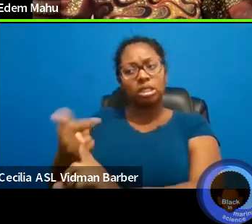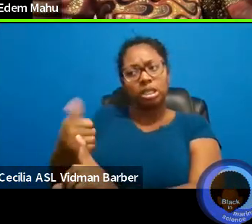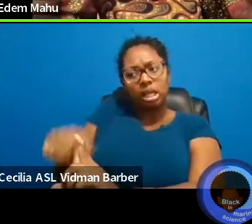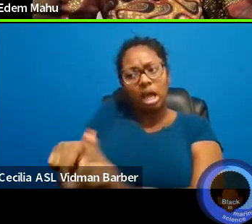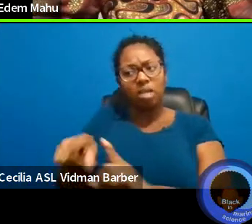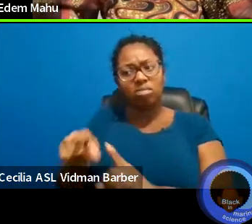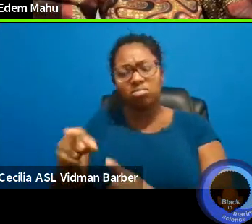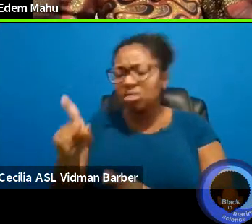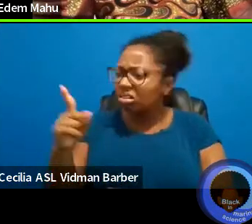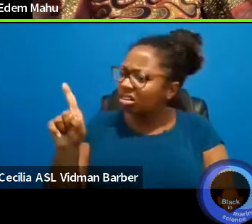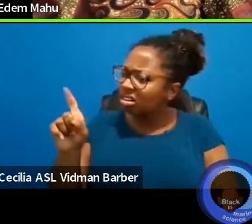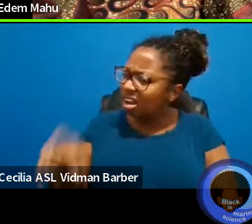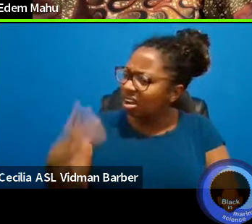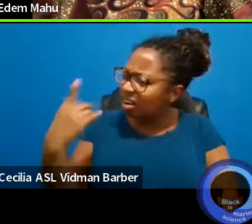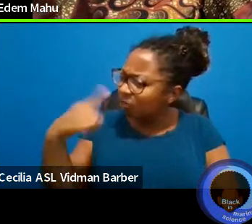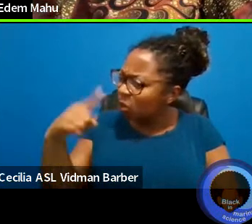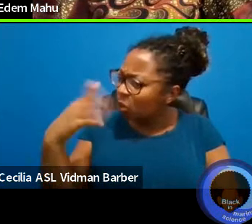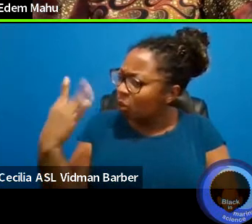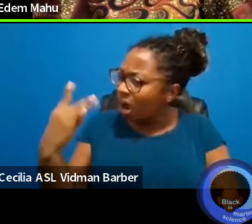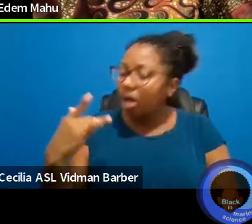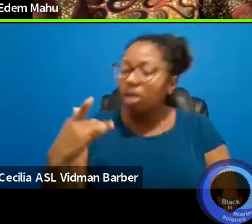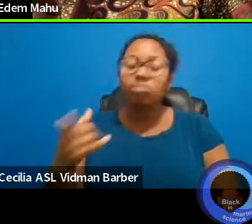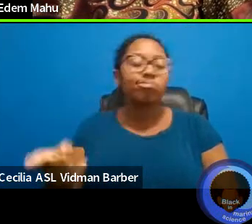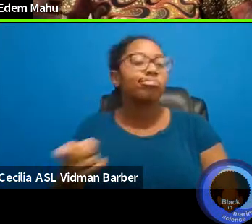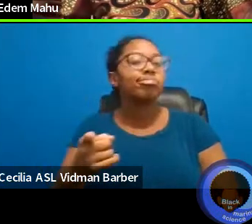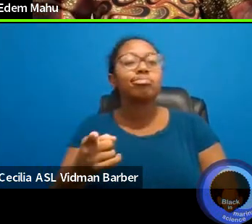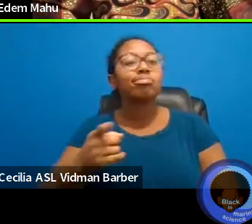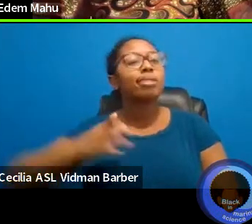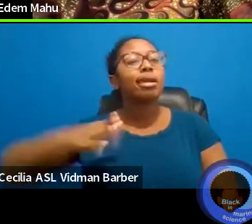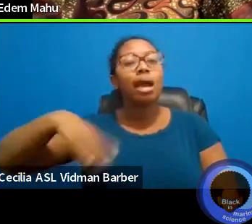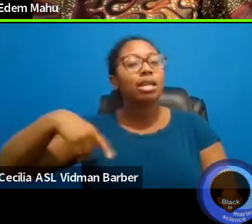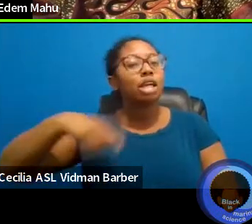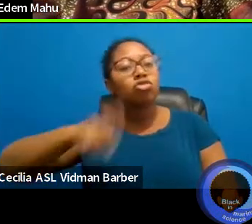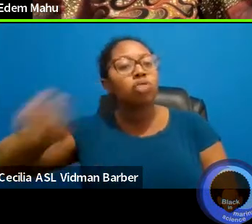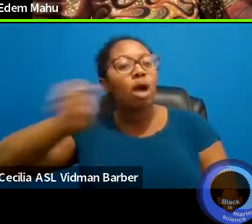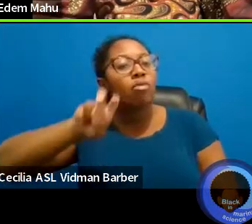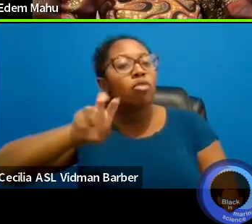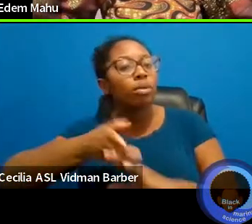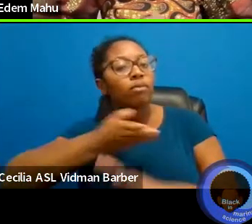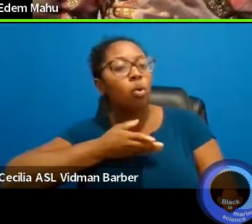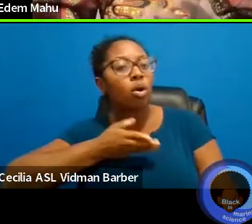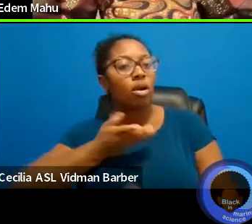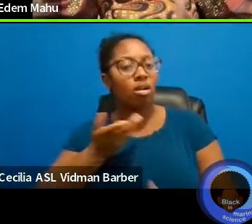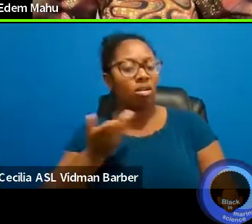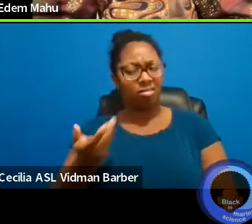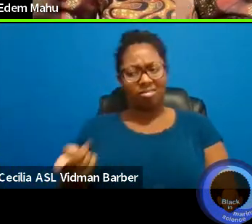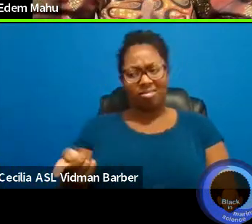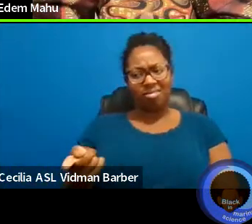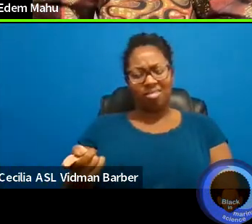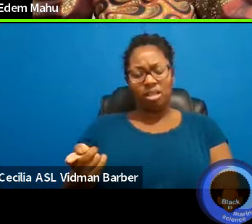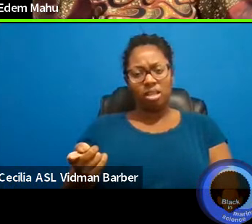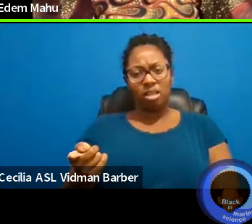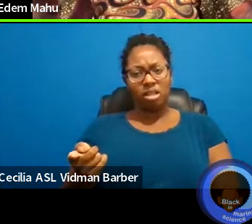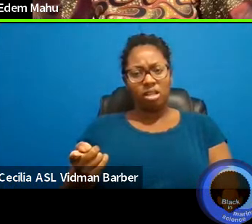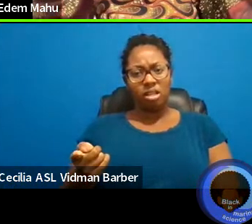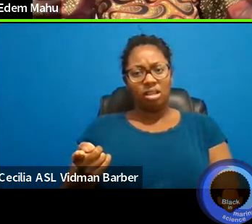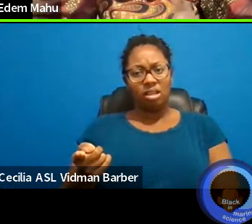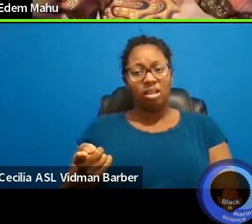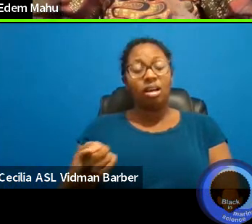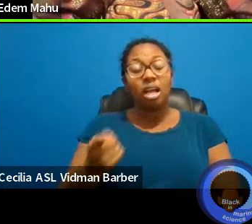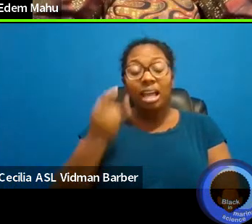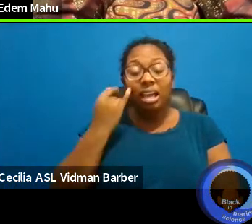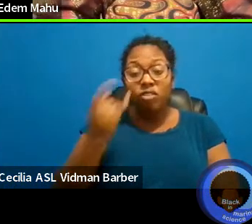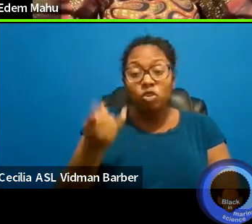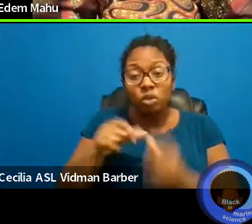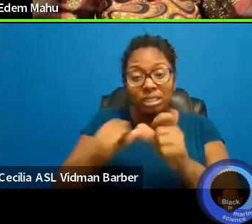time. So if you don't give that person the chance to travel, to go and learn something, when will the person get the experience for